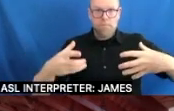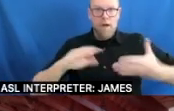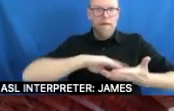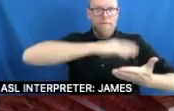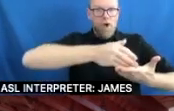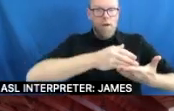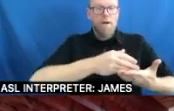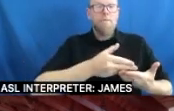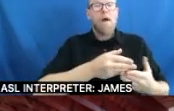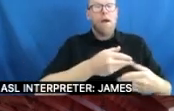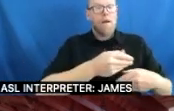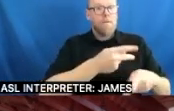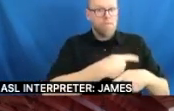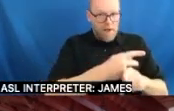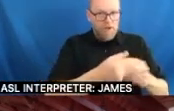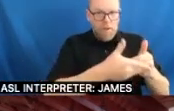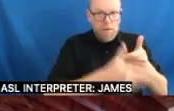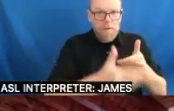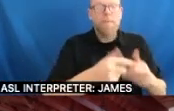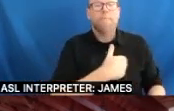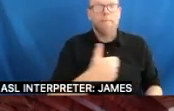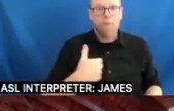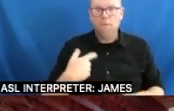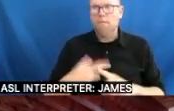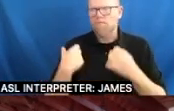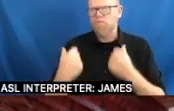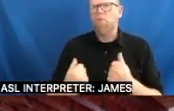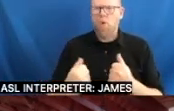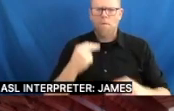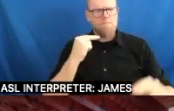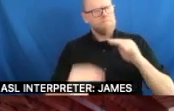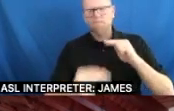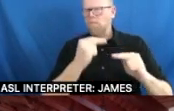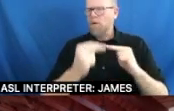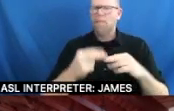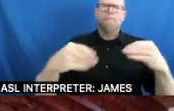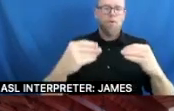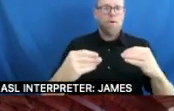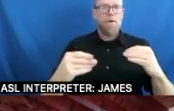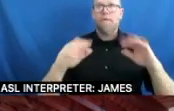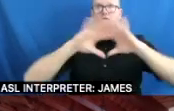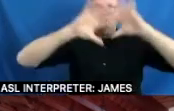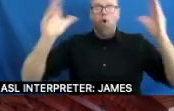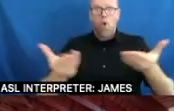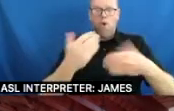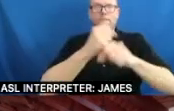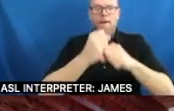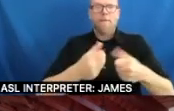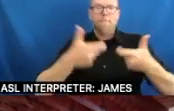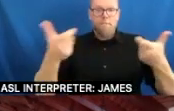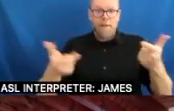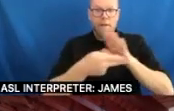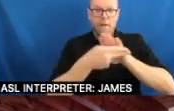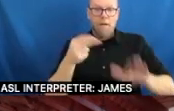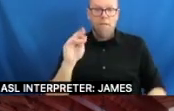and leveraging the stronger bargaining and marketing power of the collective whole to build a large brand and